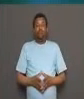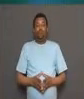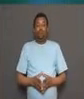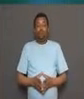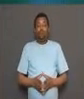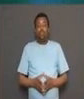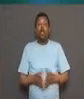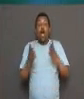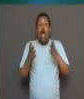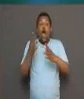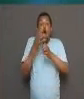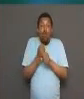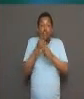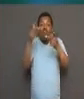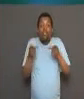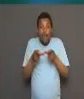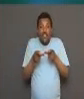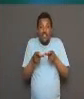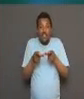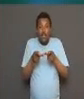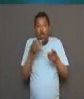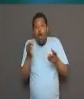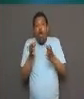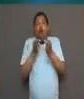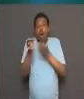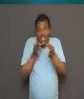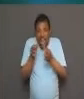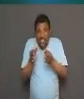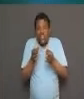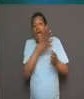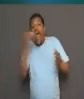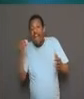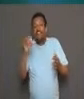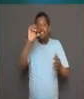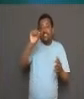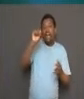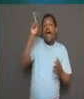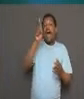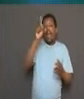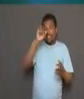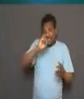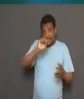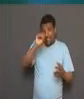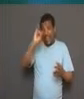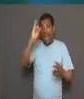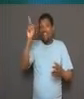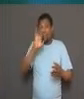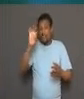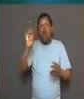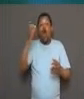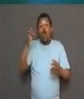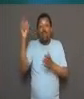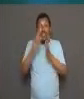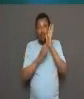The occupation of space, orientation, and size of the symbols should